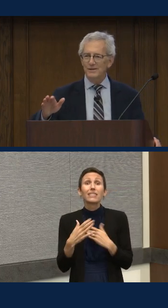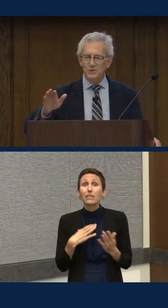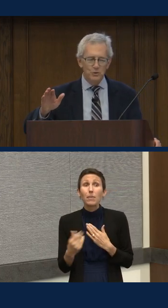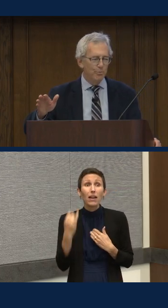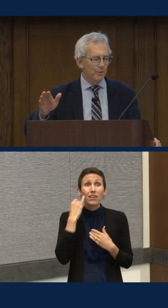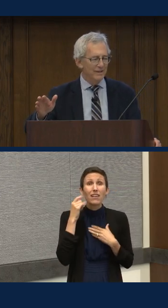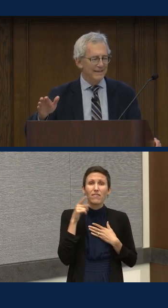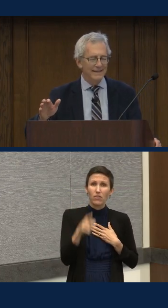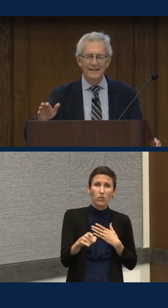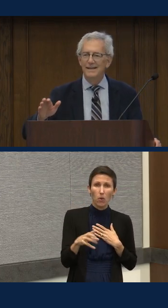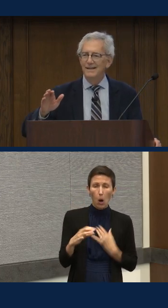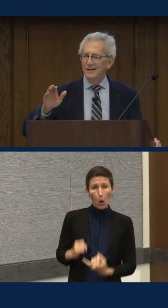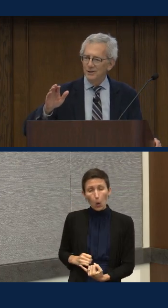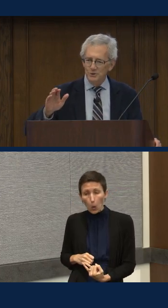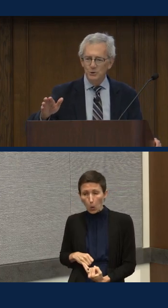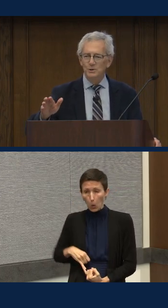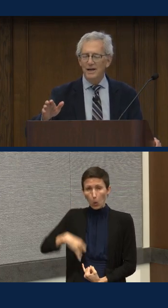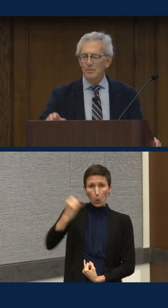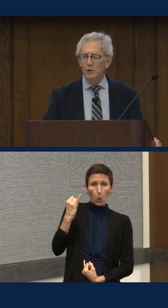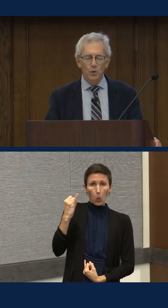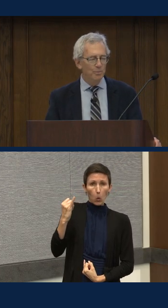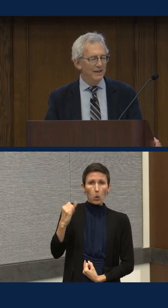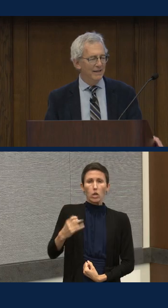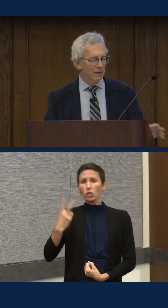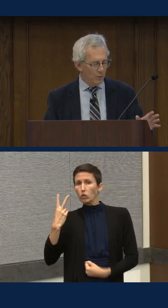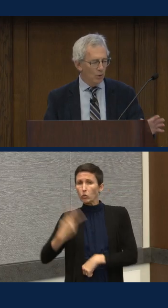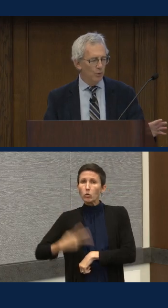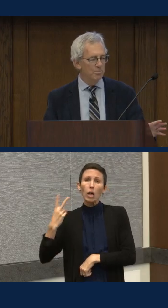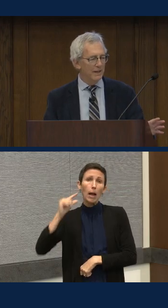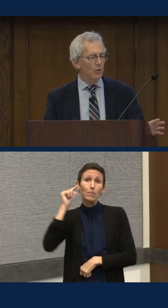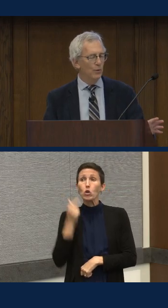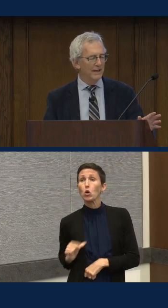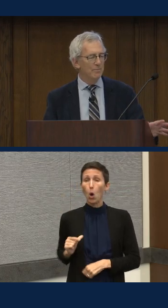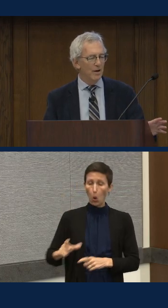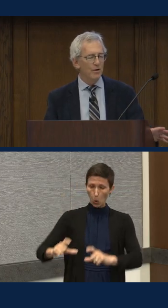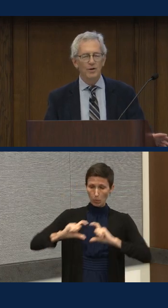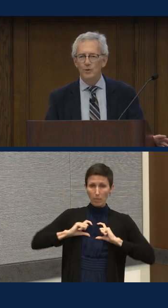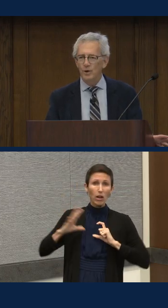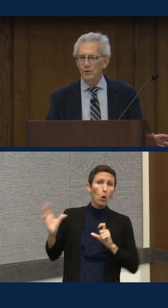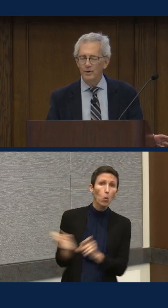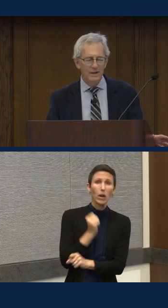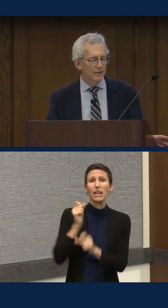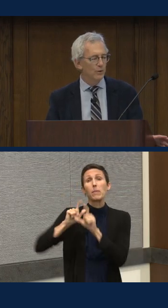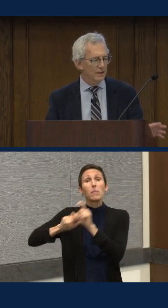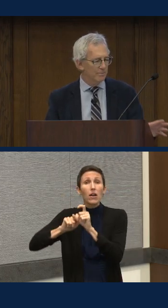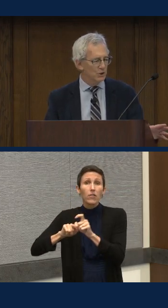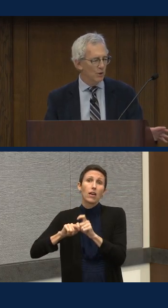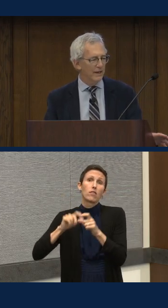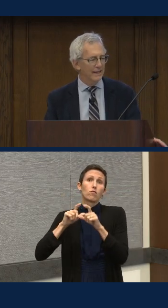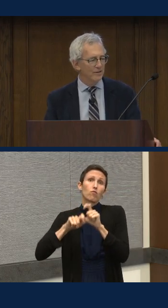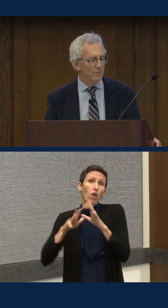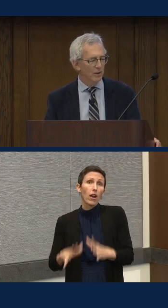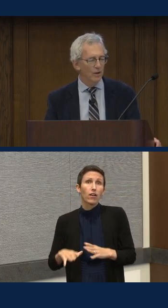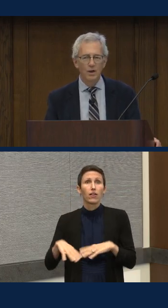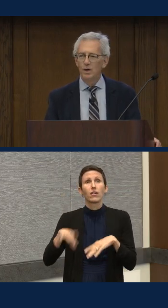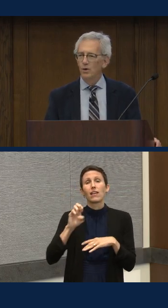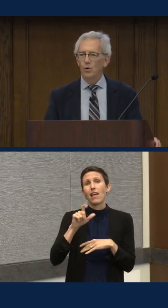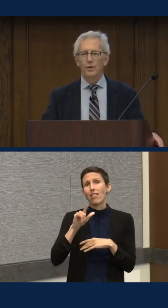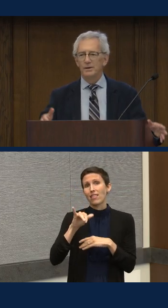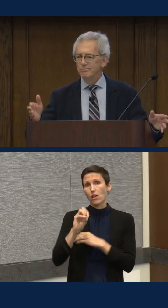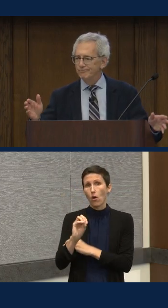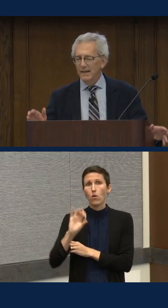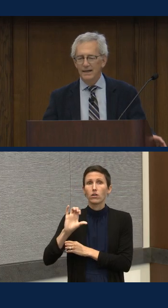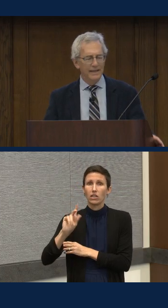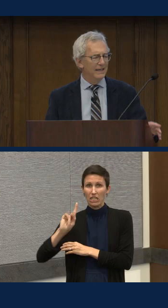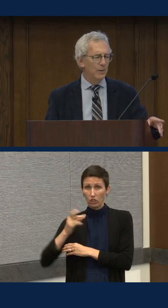you're that super lean, 2-time gold medal winning marathon runner, Eliud Kipchoge in the middle,